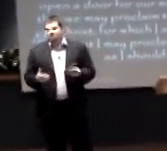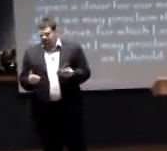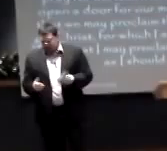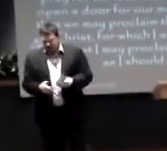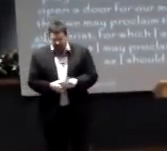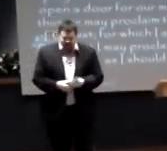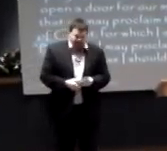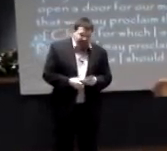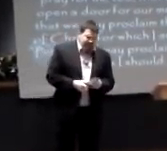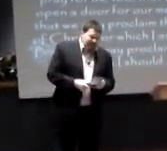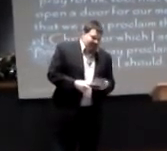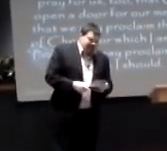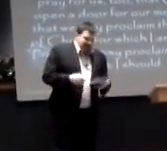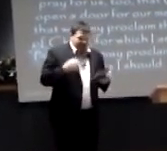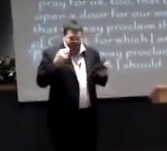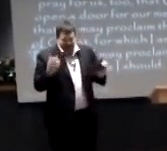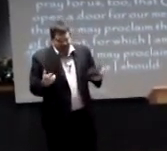Bill Reeves,